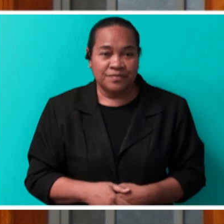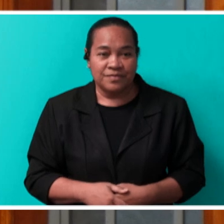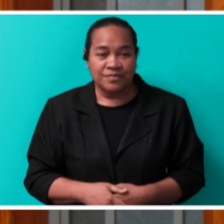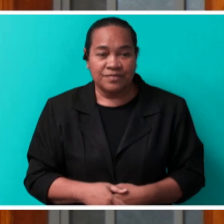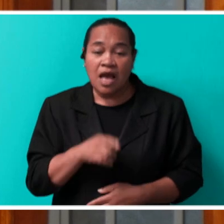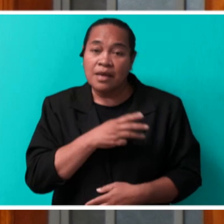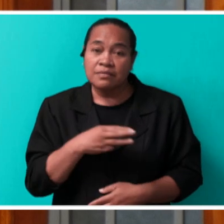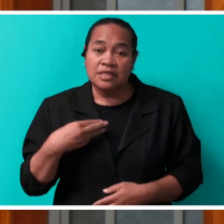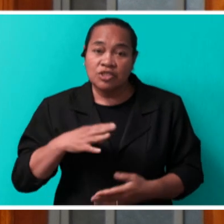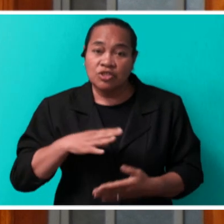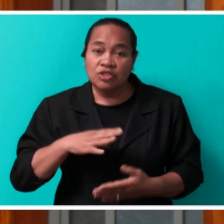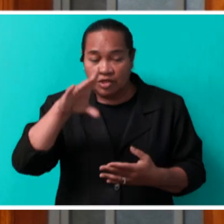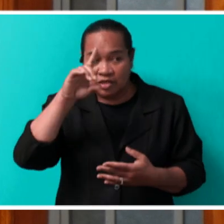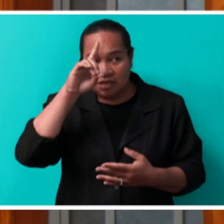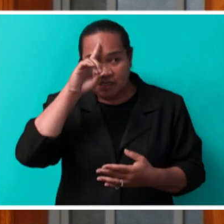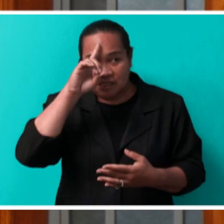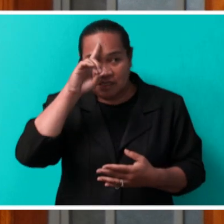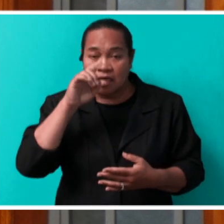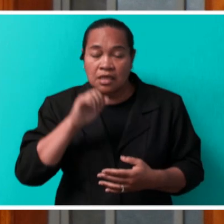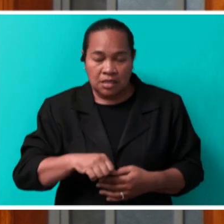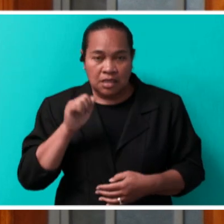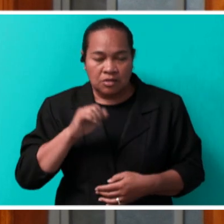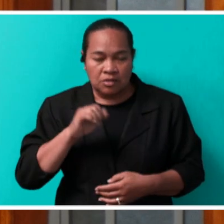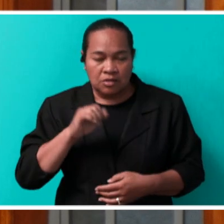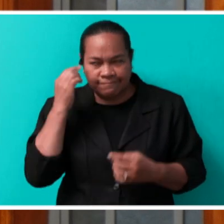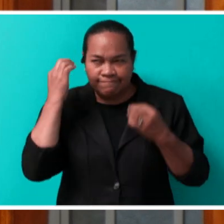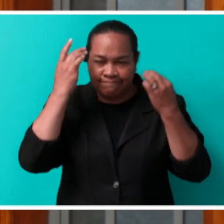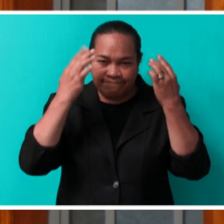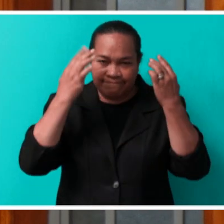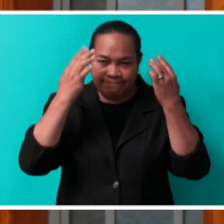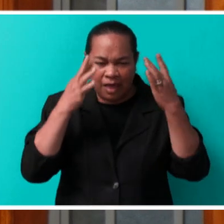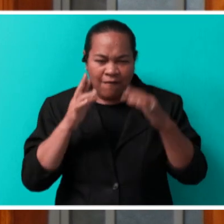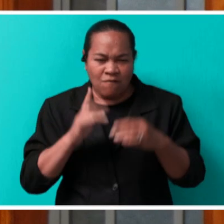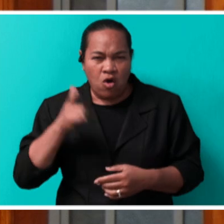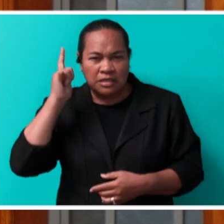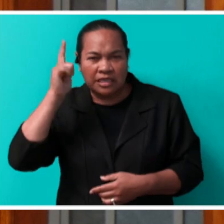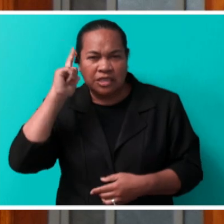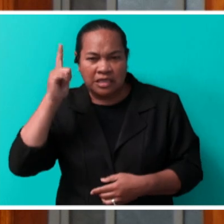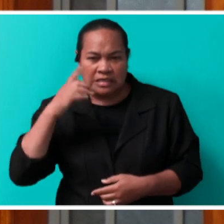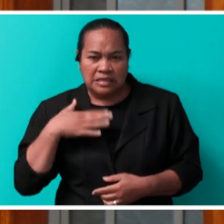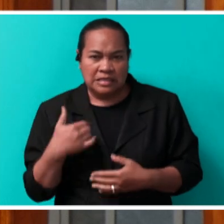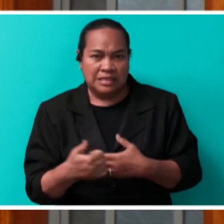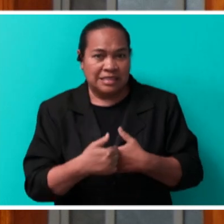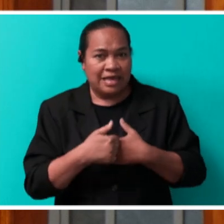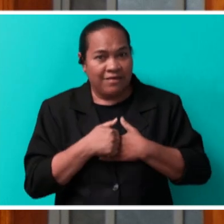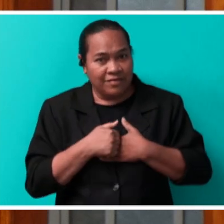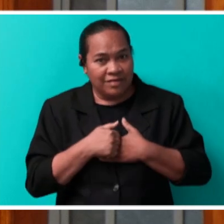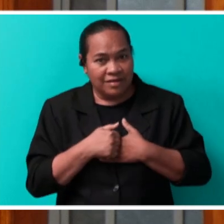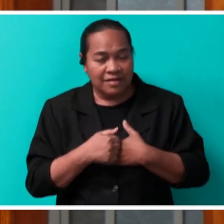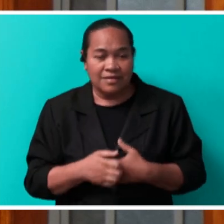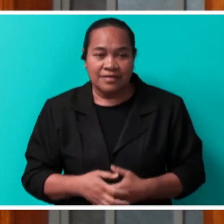Ministry of Education takes into serious consideration the teachers' well-being and safety, and